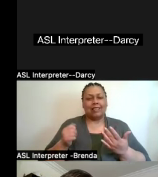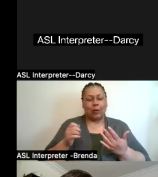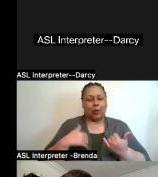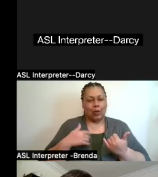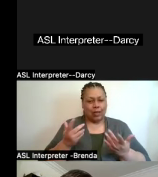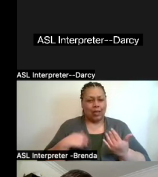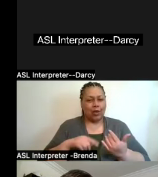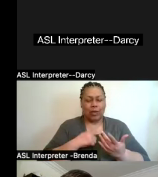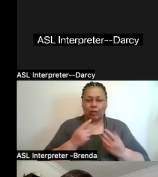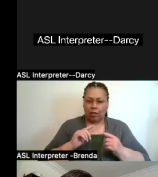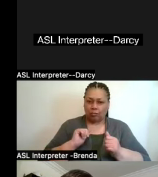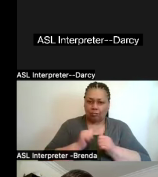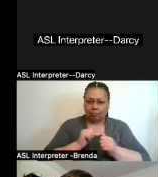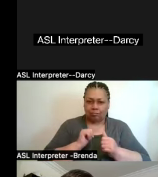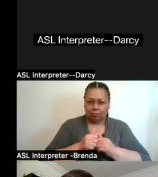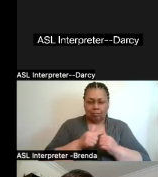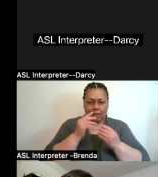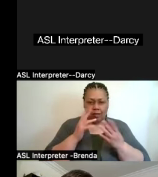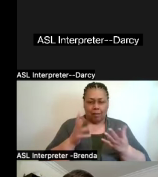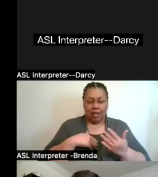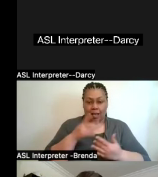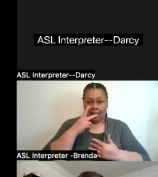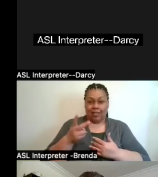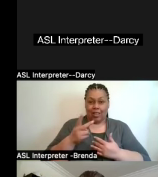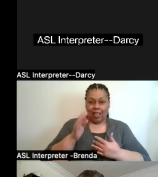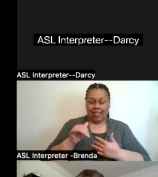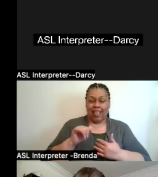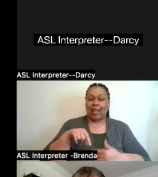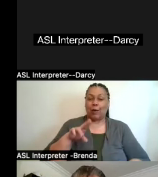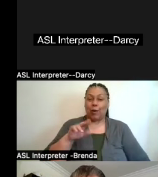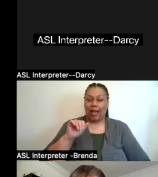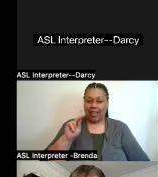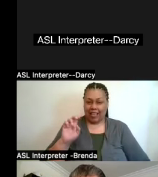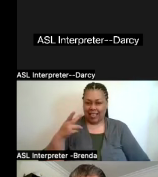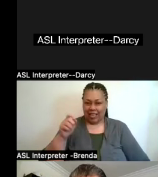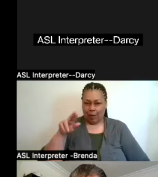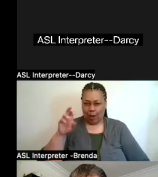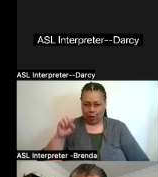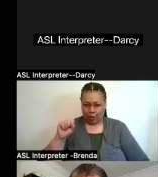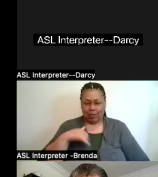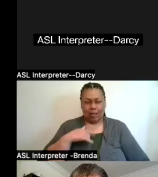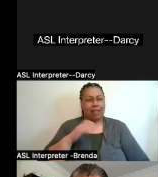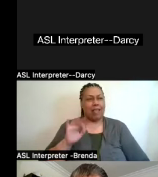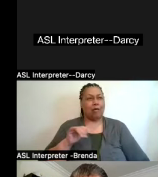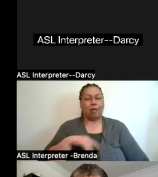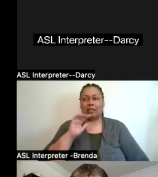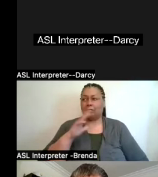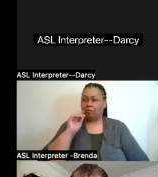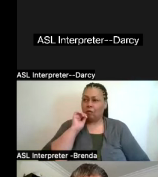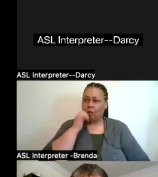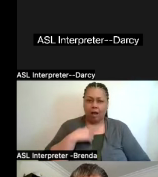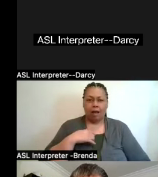we stay on top of things. But I saw the Quake Heroes, and I was like, how great would it be to have like a